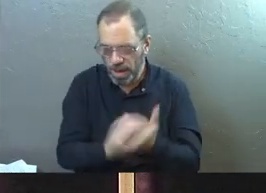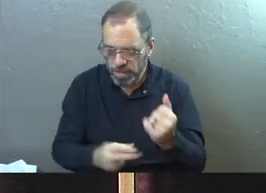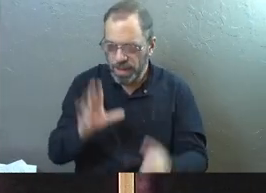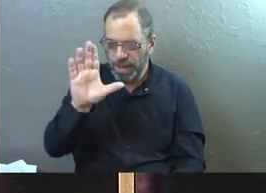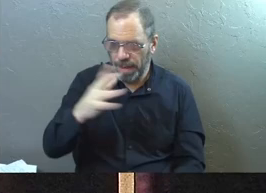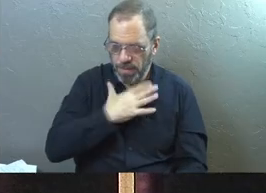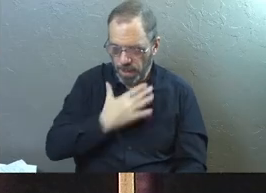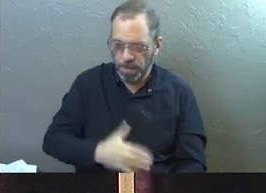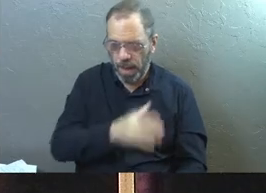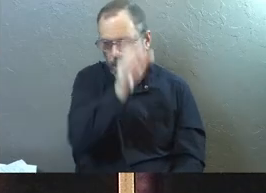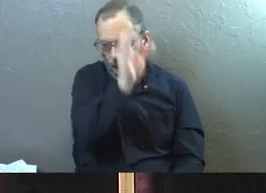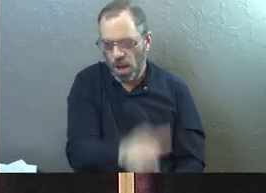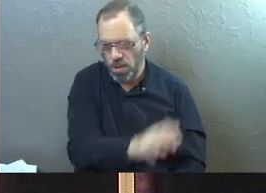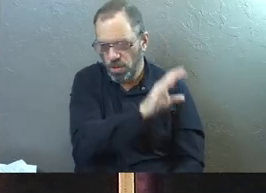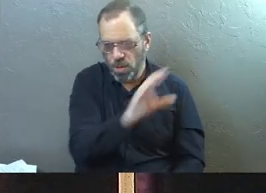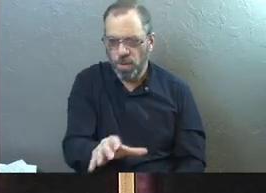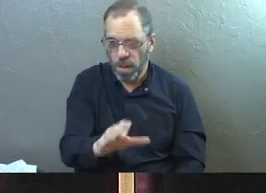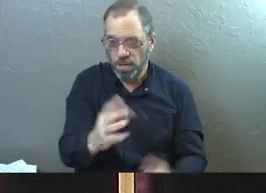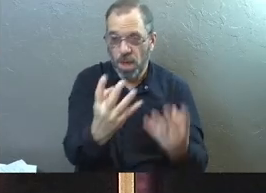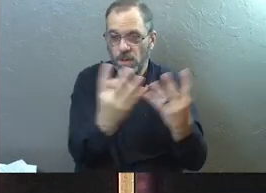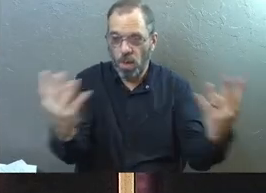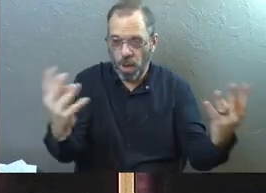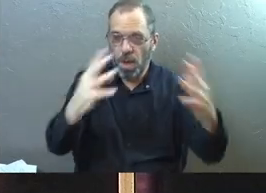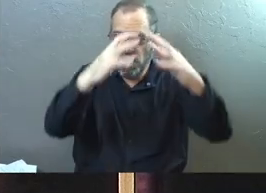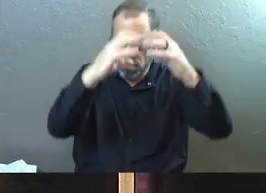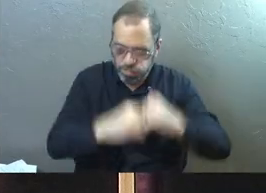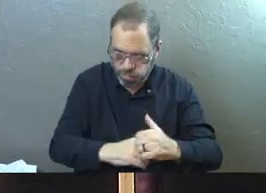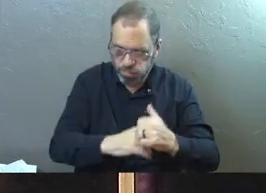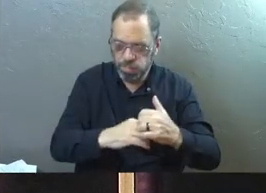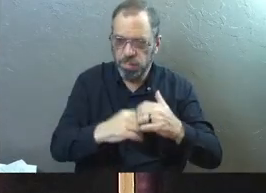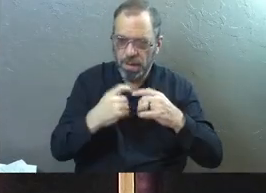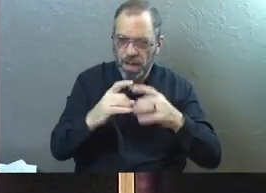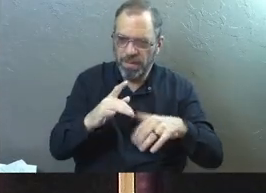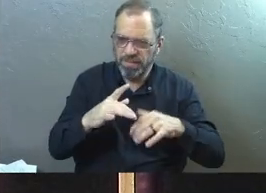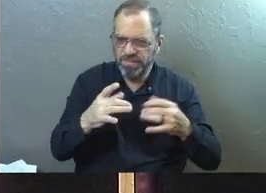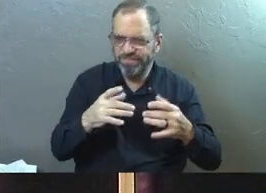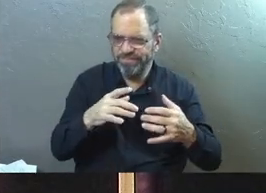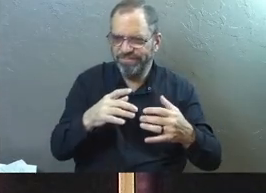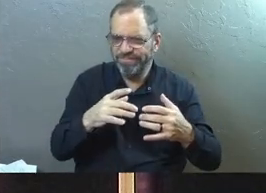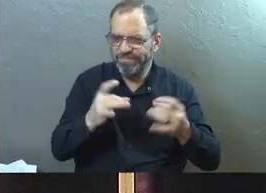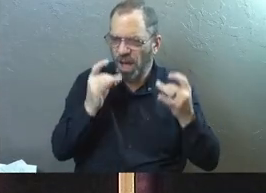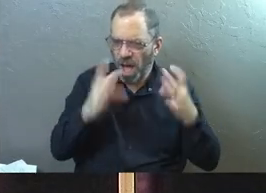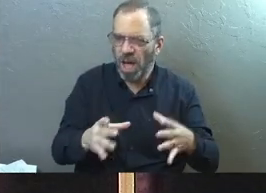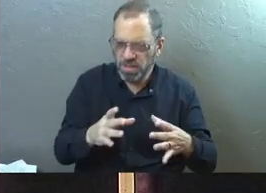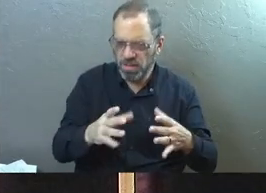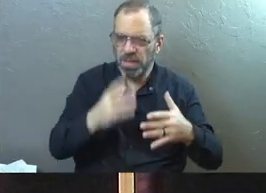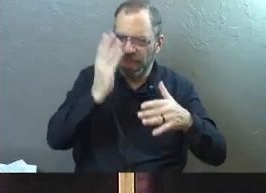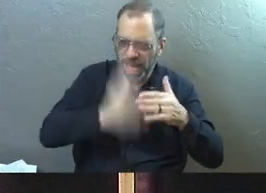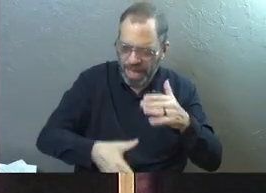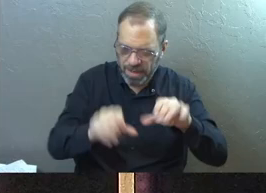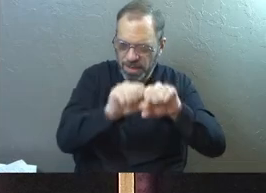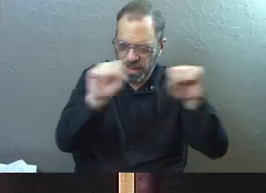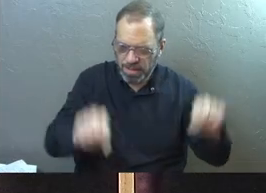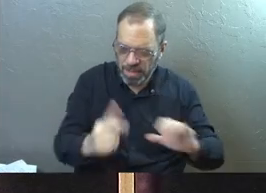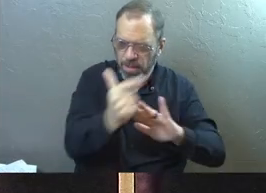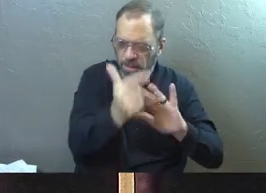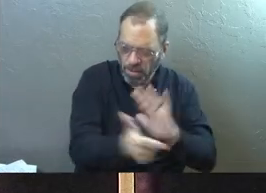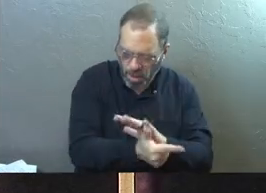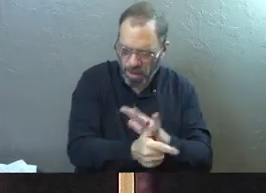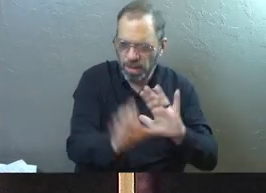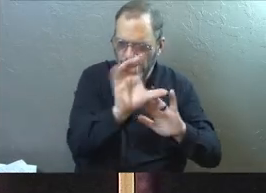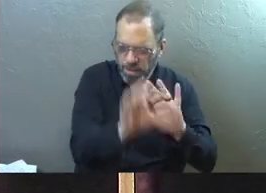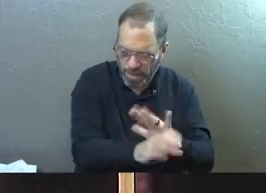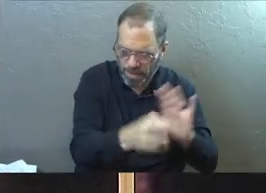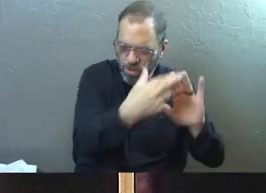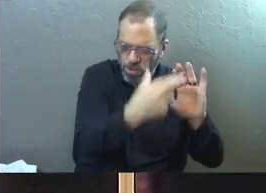own body on the cross he broke down the wall of hostility that separated us. He did this by ending the system of law with its commandments